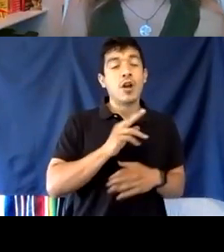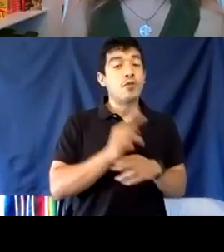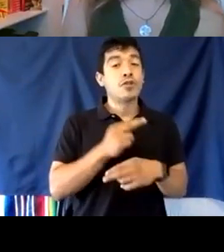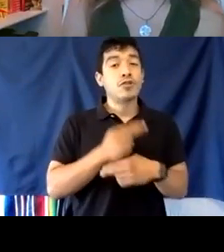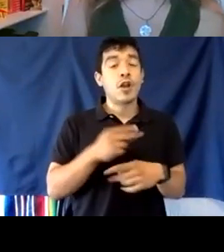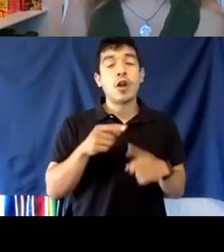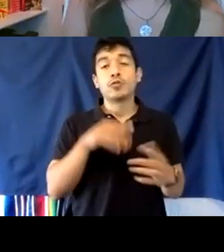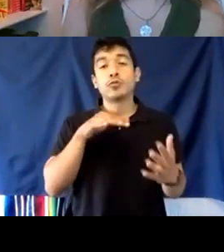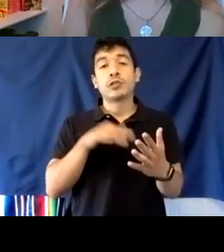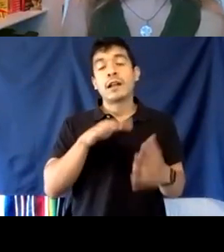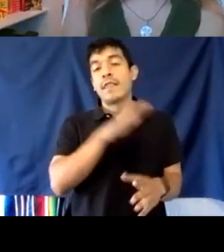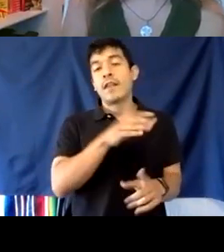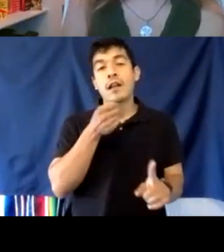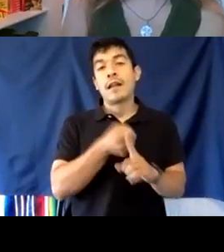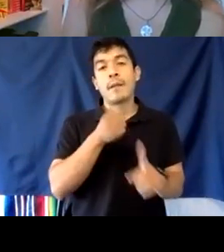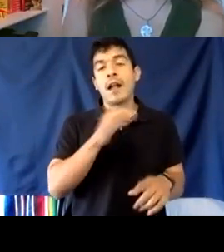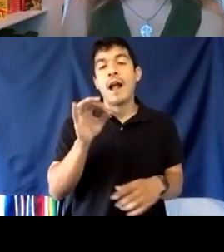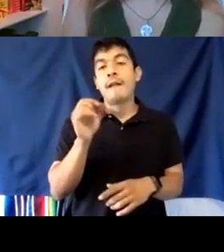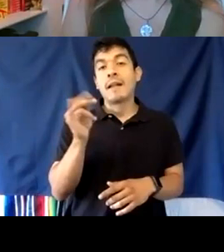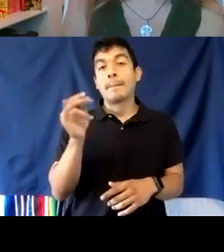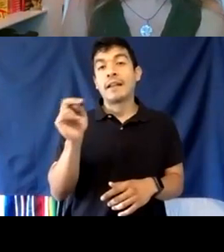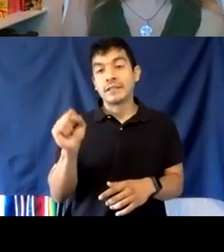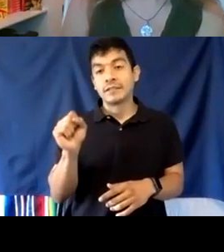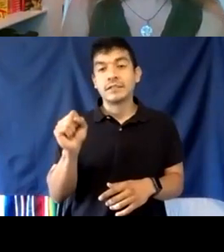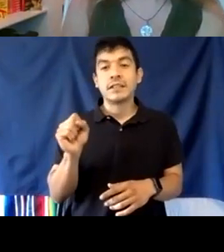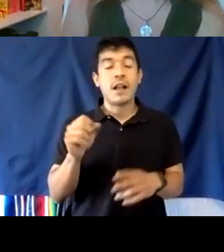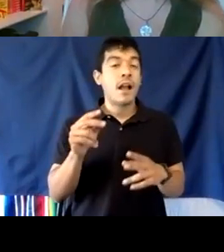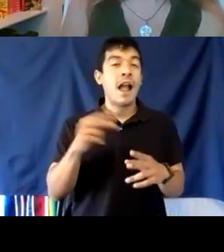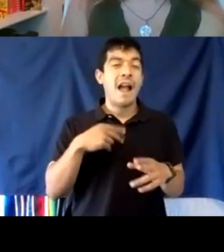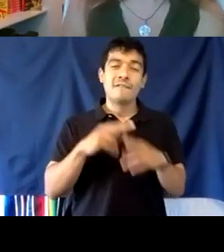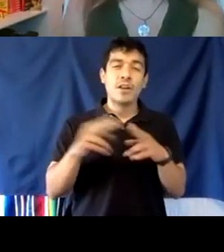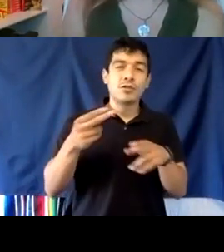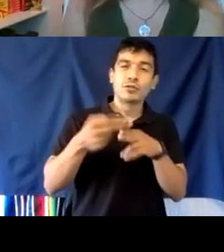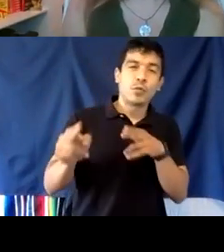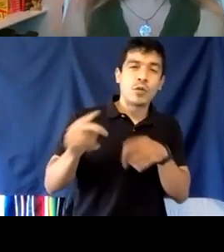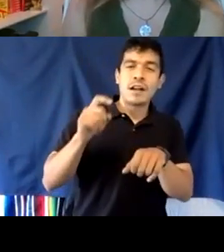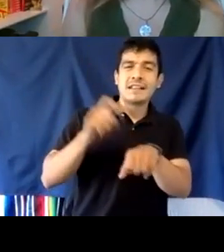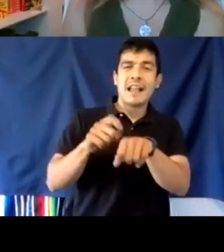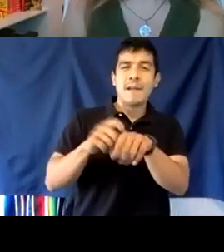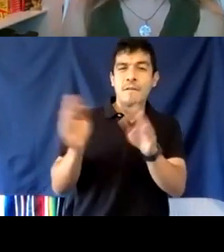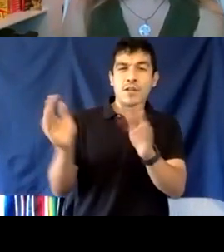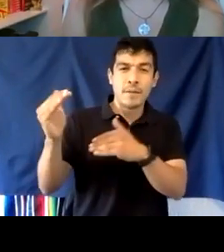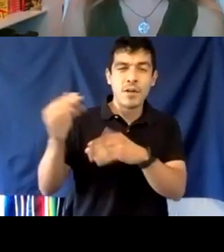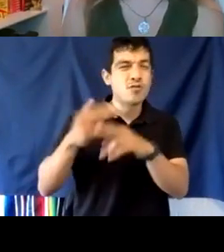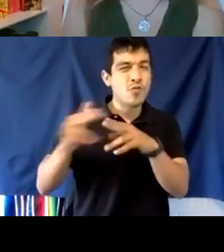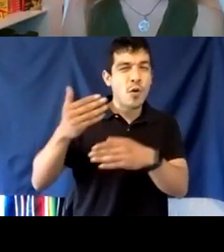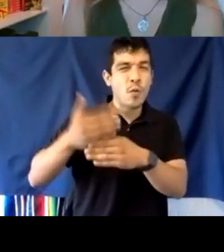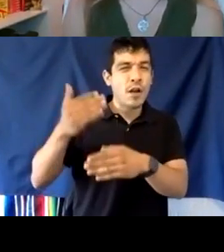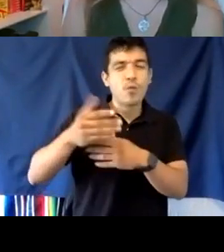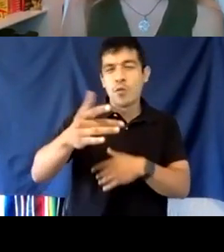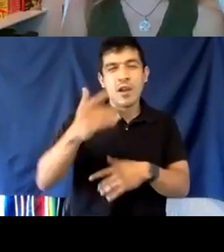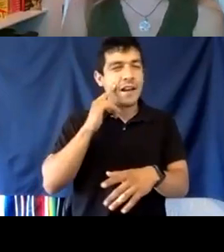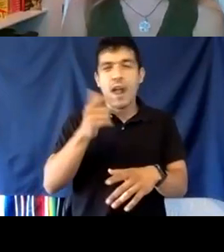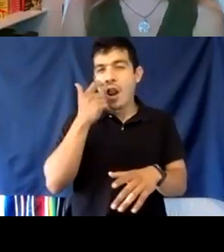resources to study the impact of campaigns, one, have really short timeframes, short windows that you're looking at